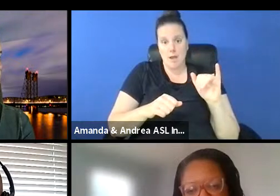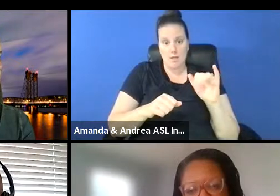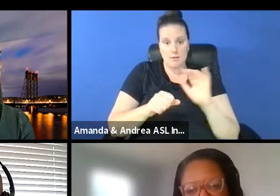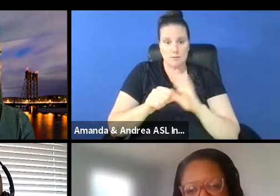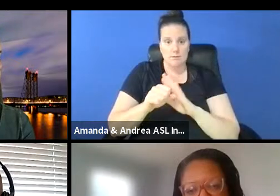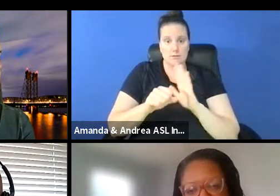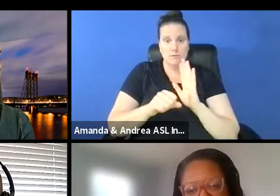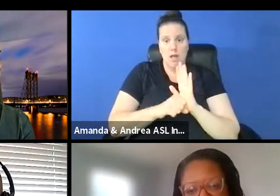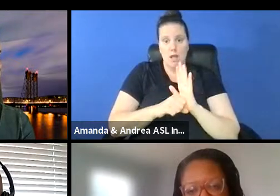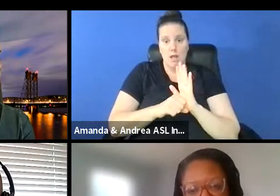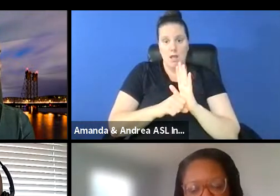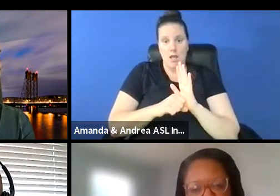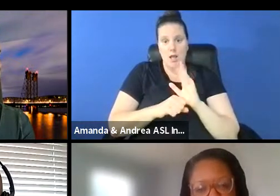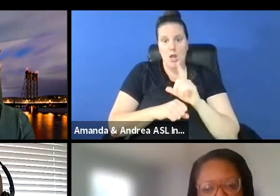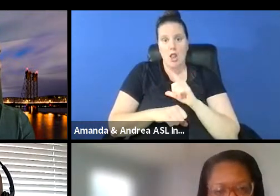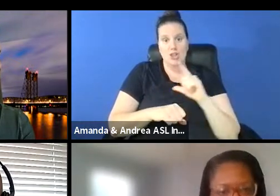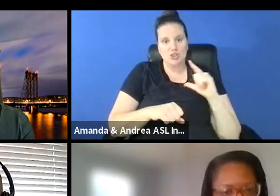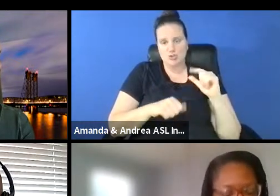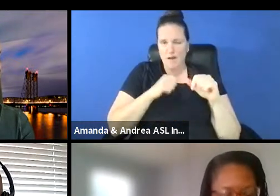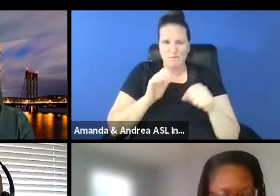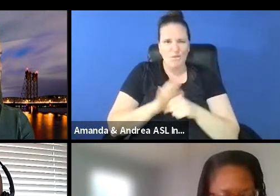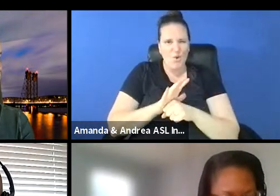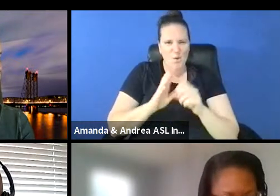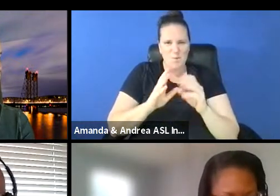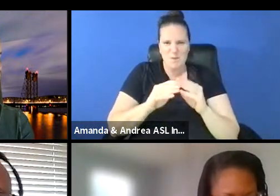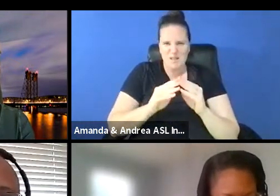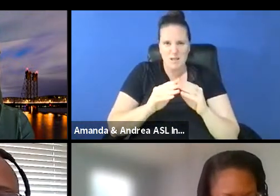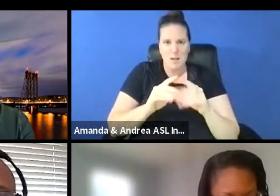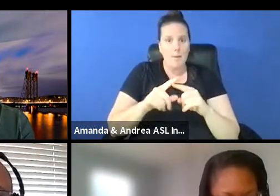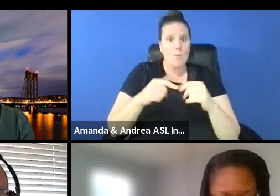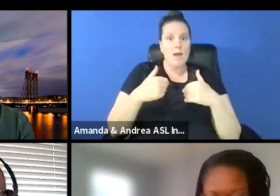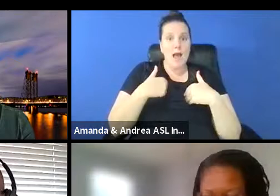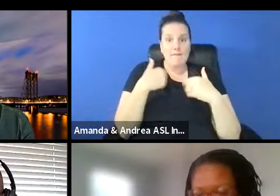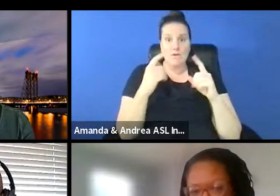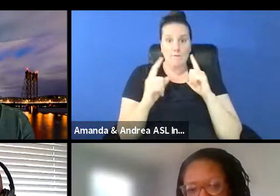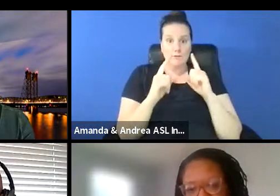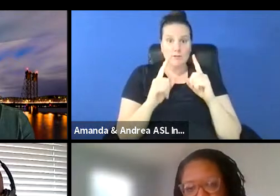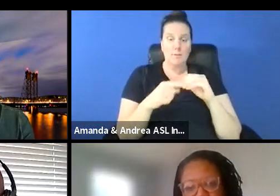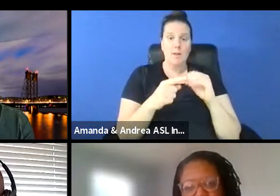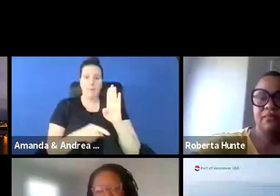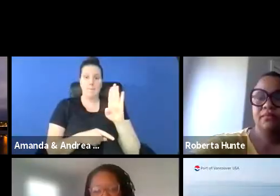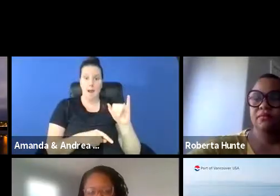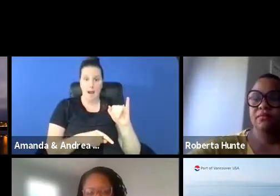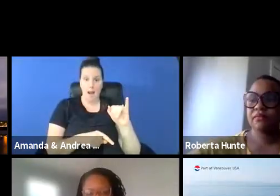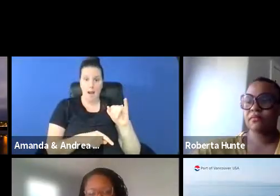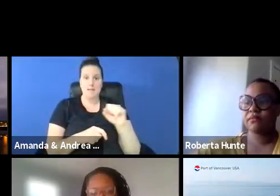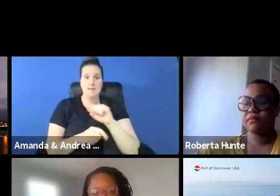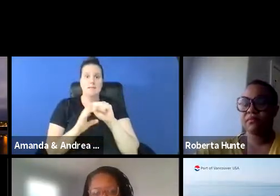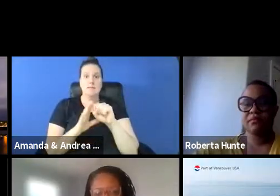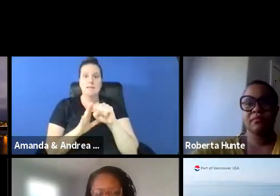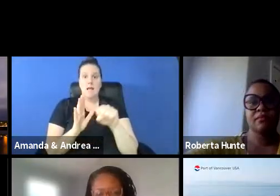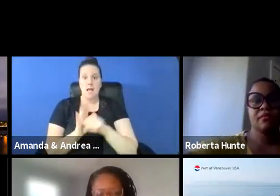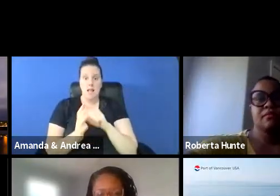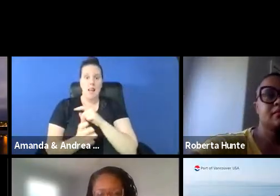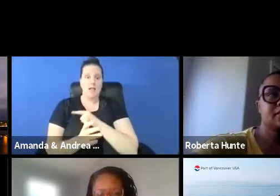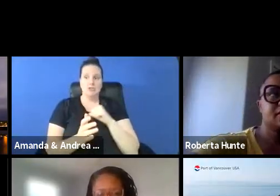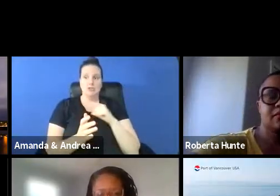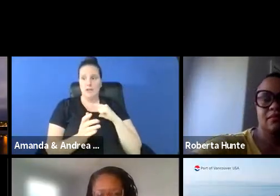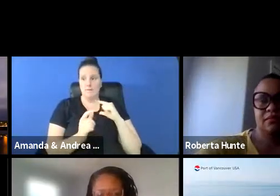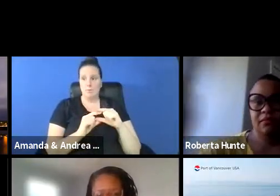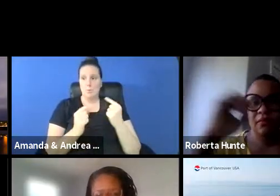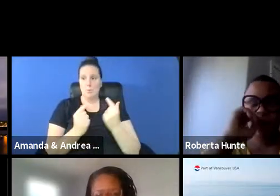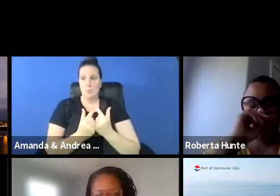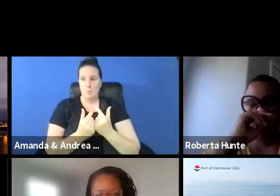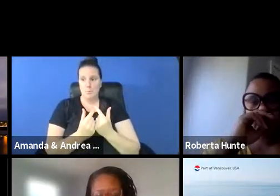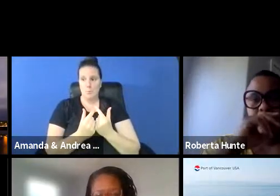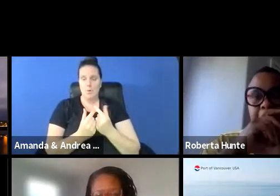wasn't a full meeting, but we've had conversations with the bi-state legislative group, and we put before